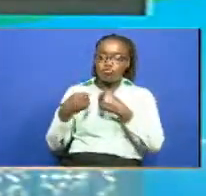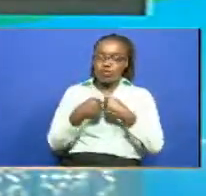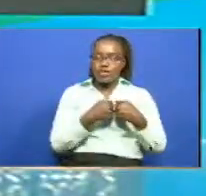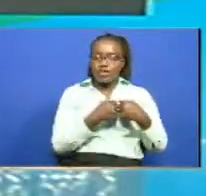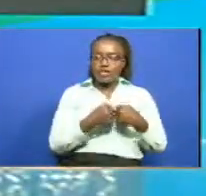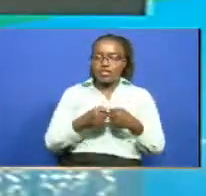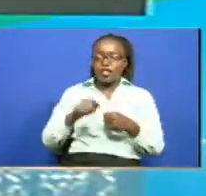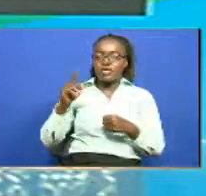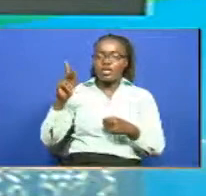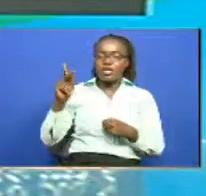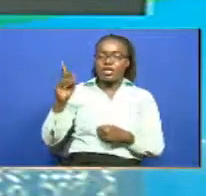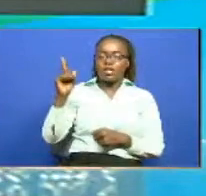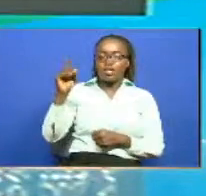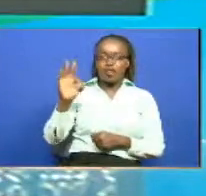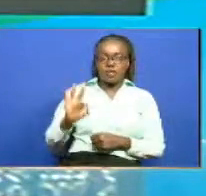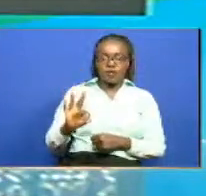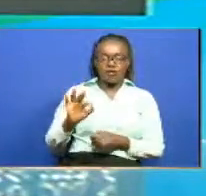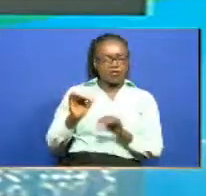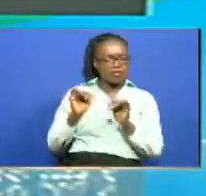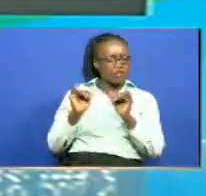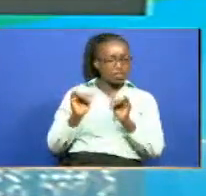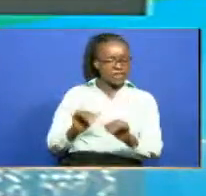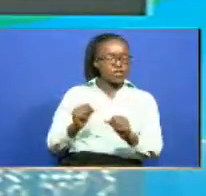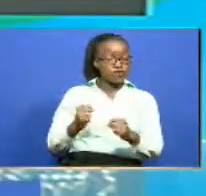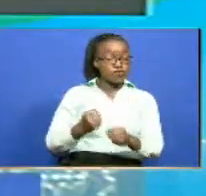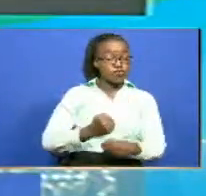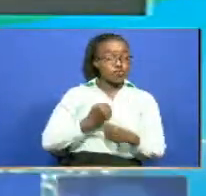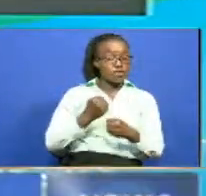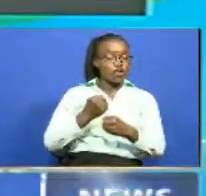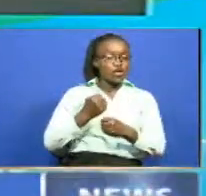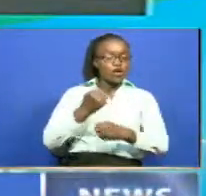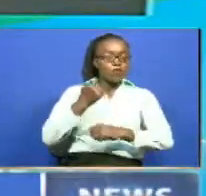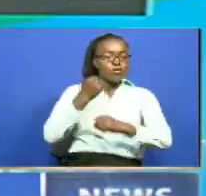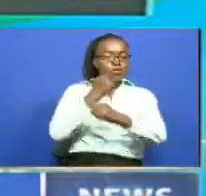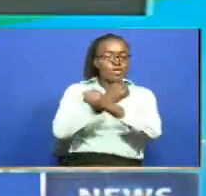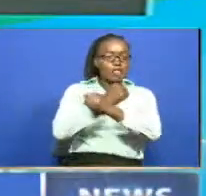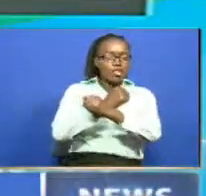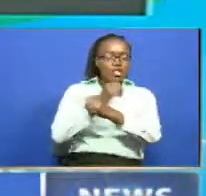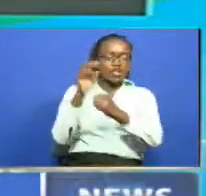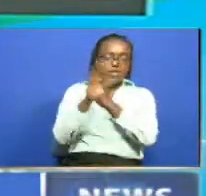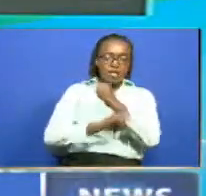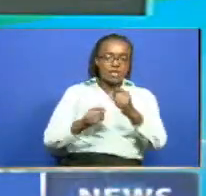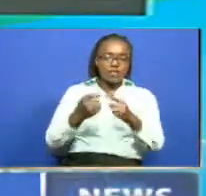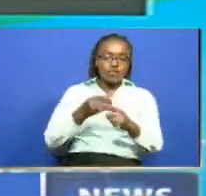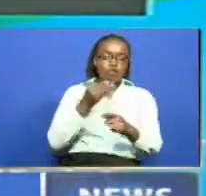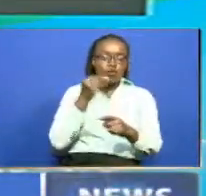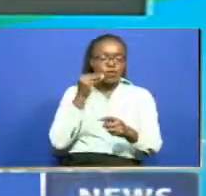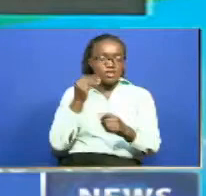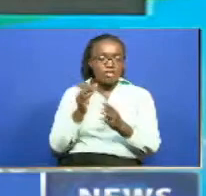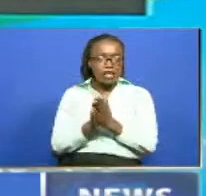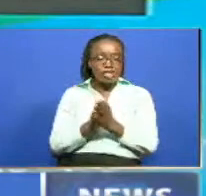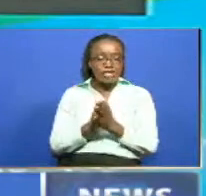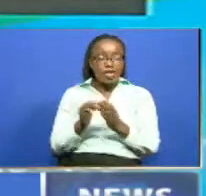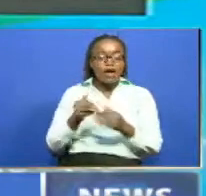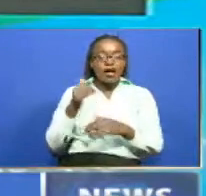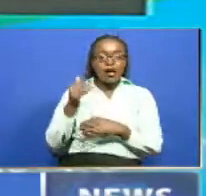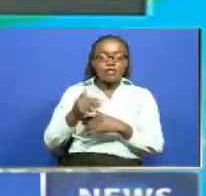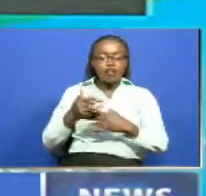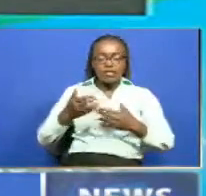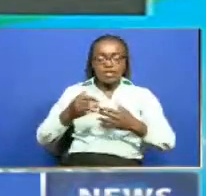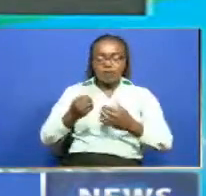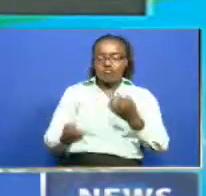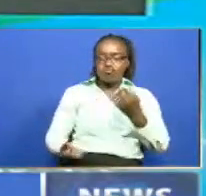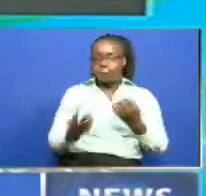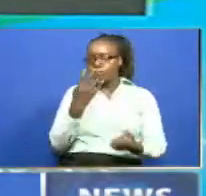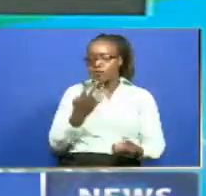Kenya Defence Forces to remain steadfast in protecting the country from domestic and foreign terror activities. The head of state who presided over